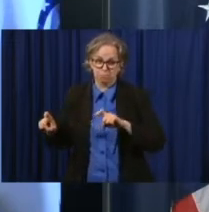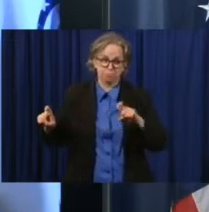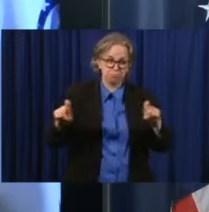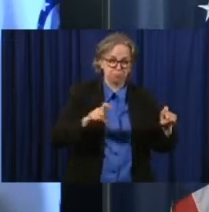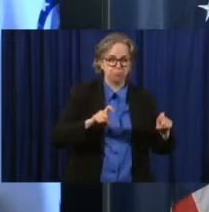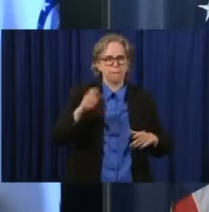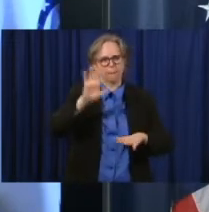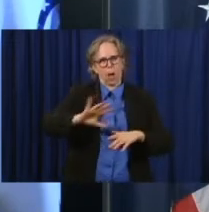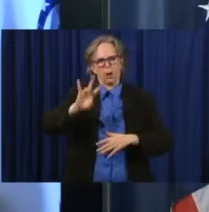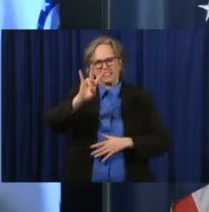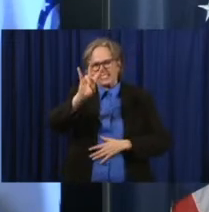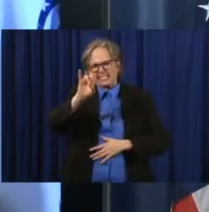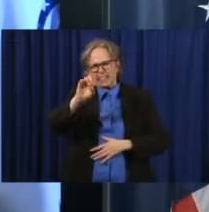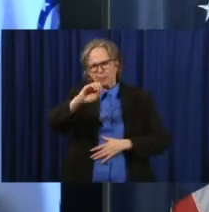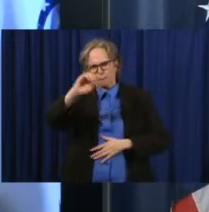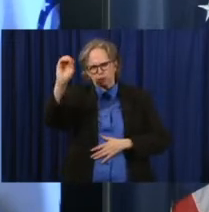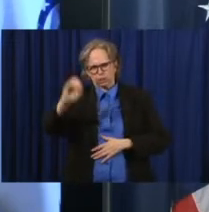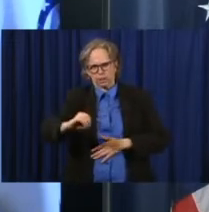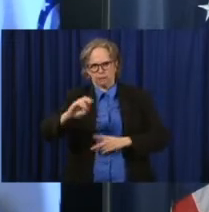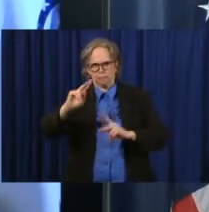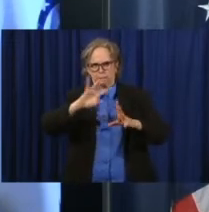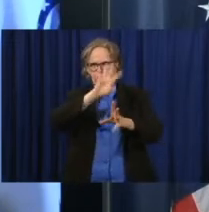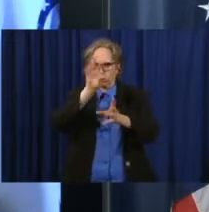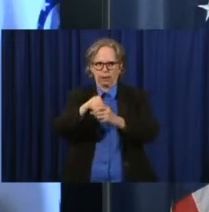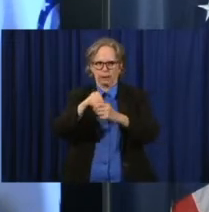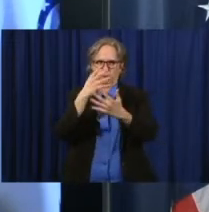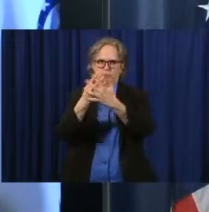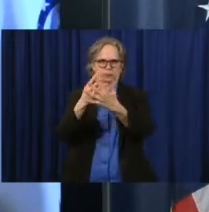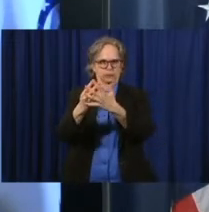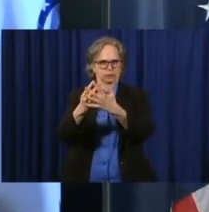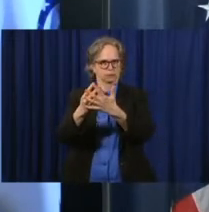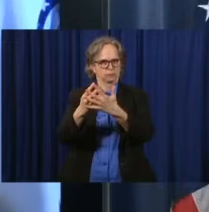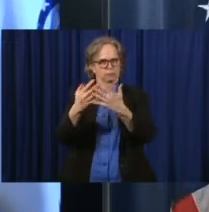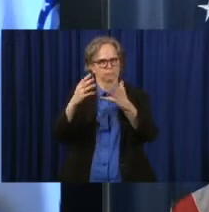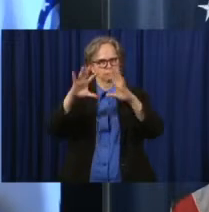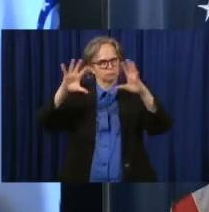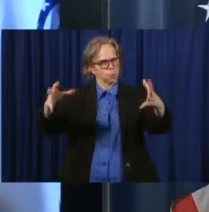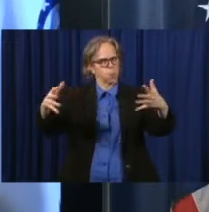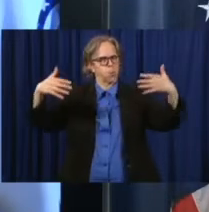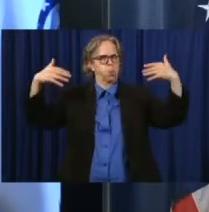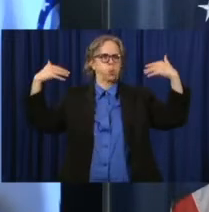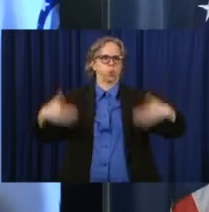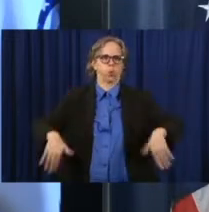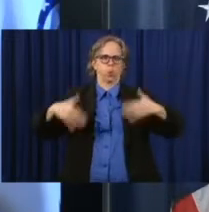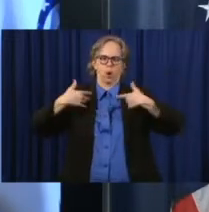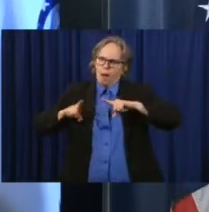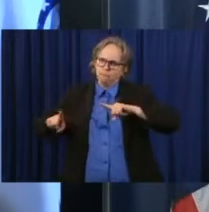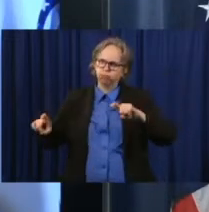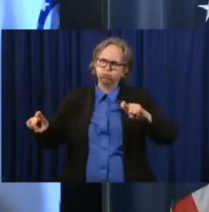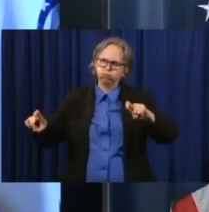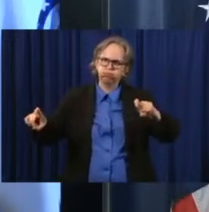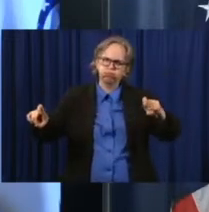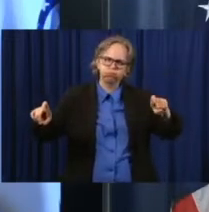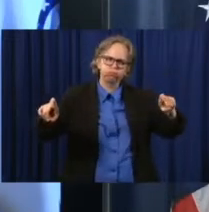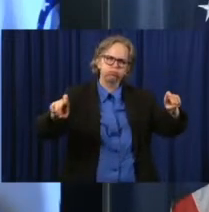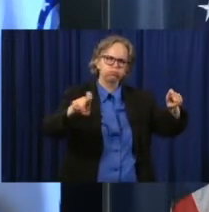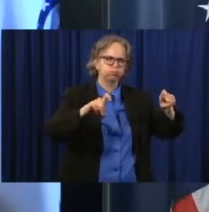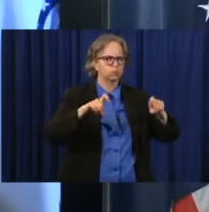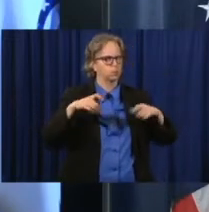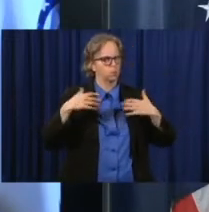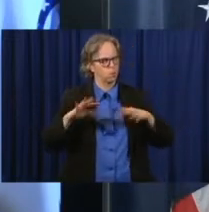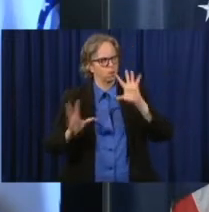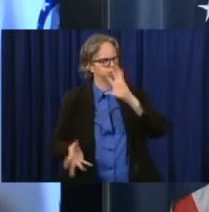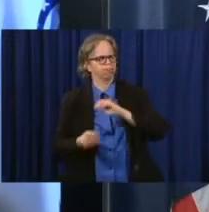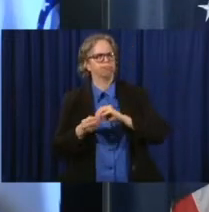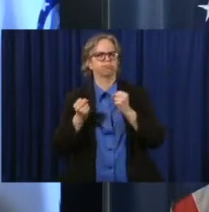department, and we continue to test wherever we think it's clinically appropriate or where we can impact things. The next